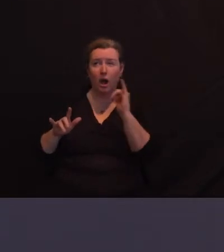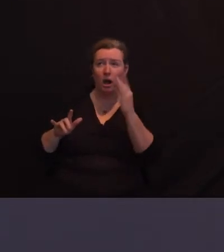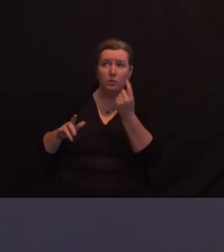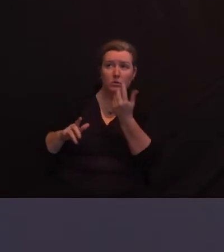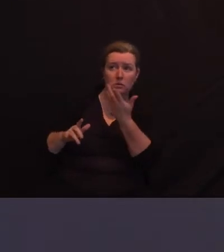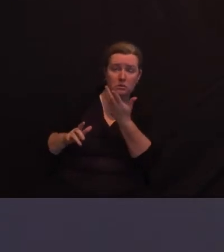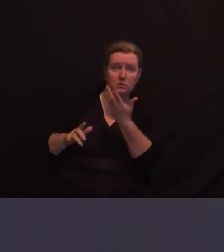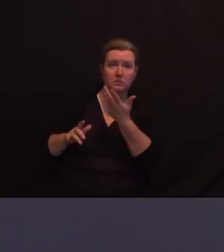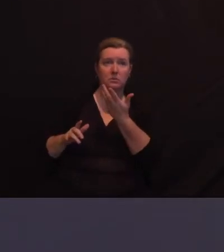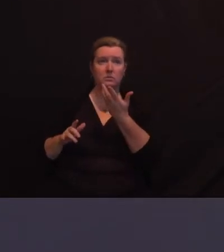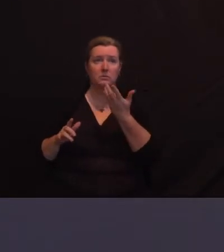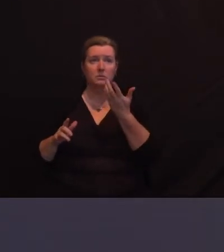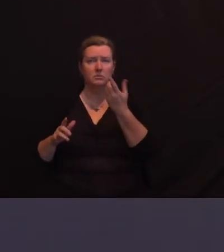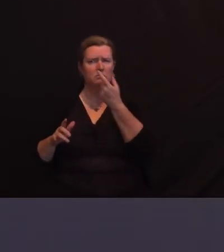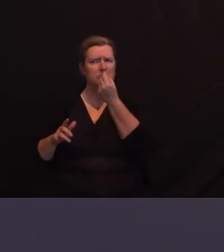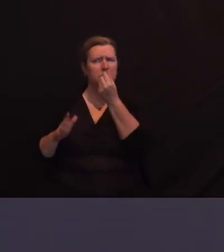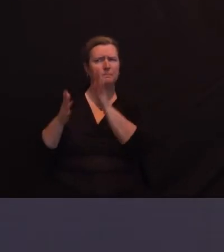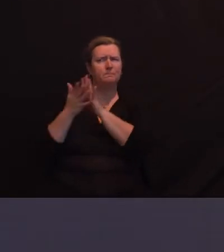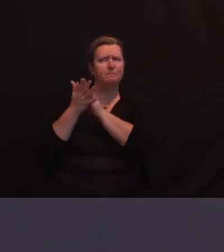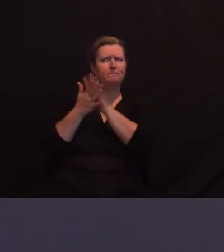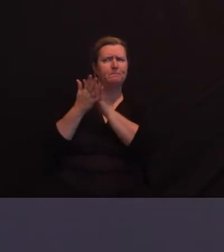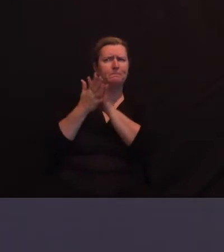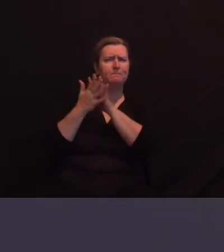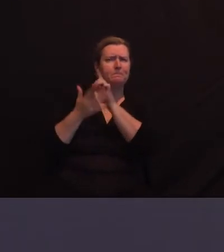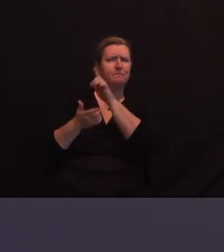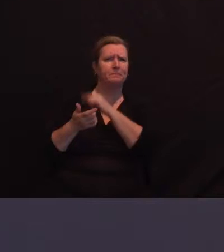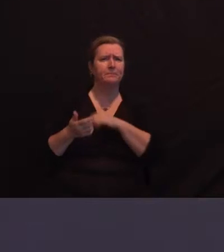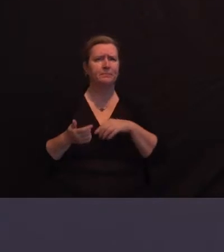quick ones, and then Judy, you should jump in.